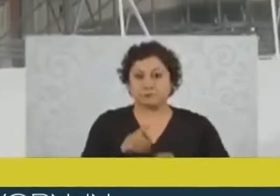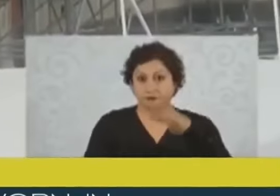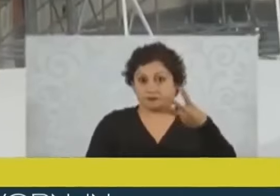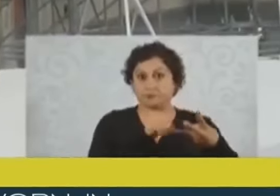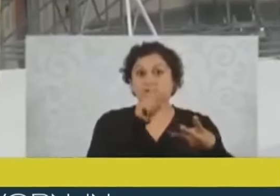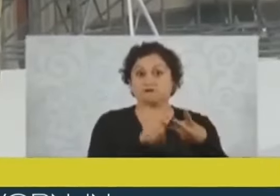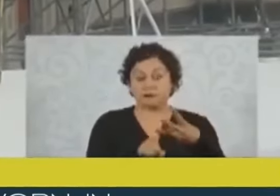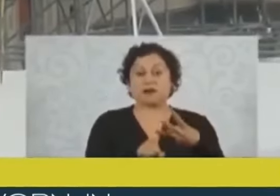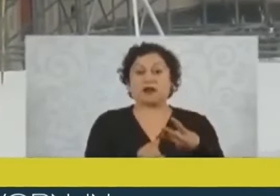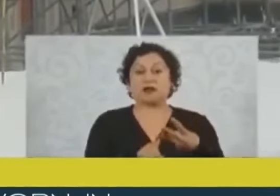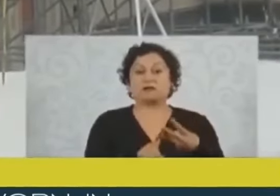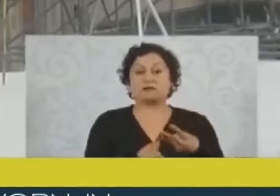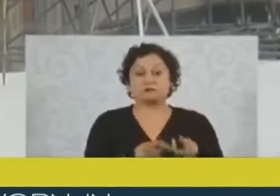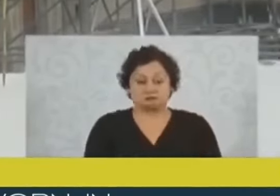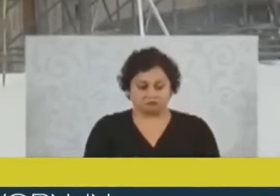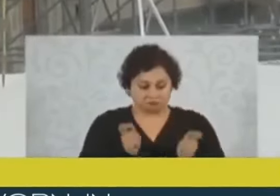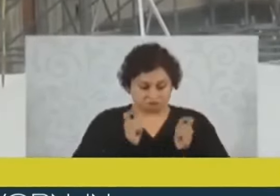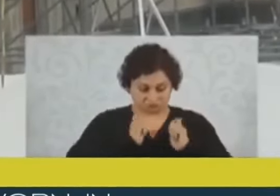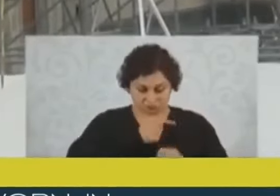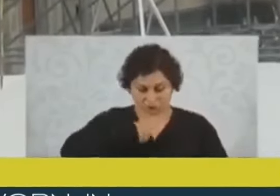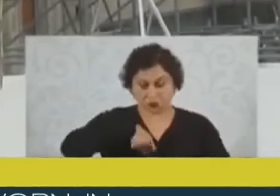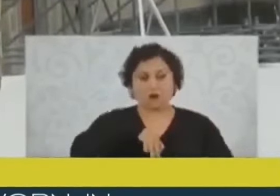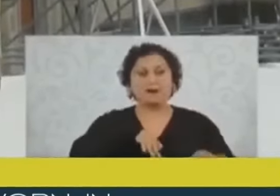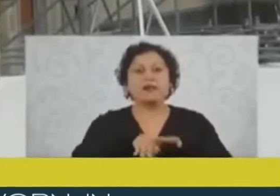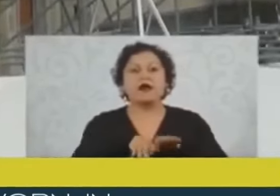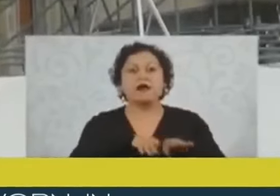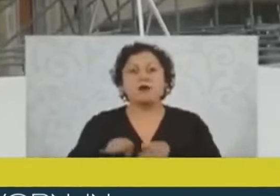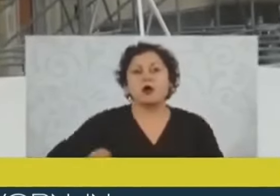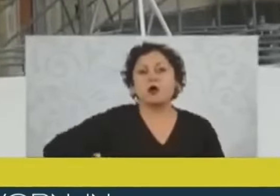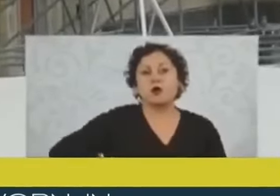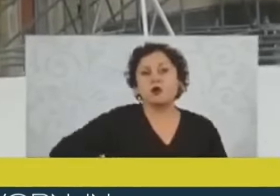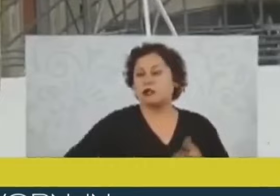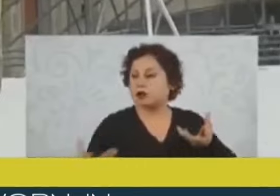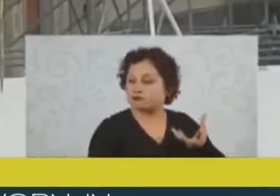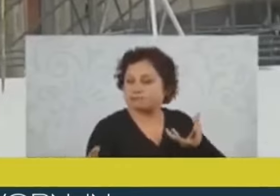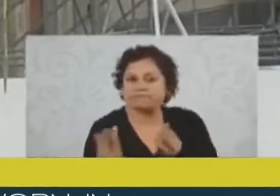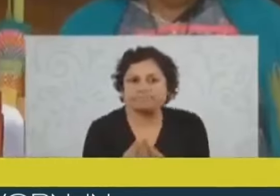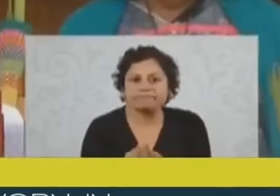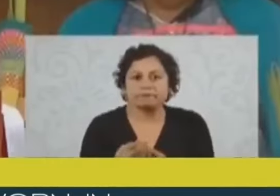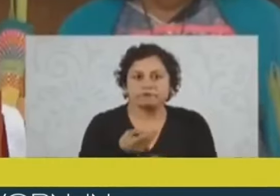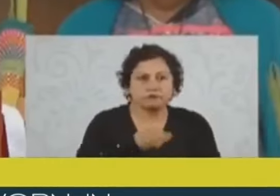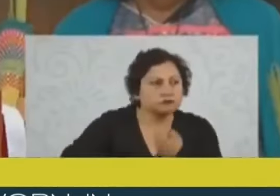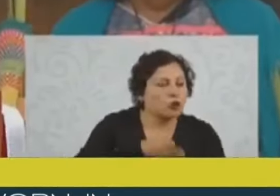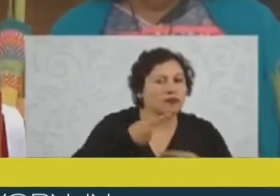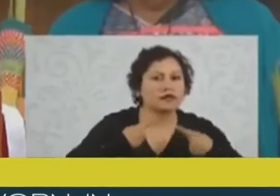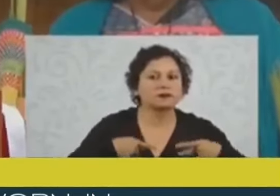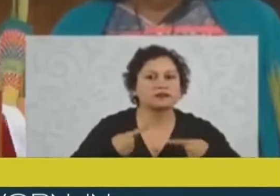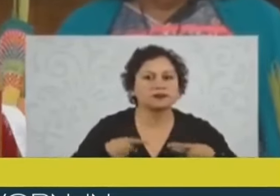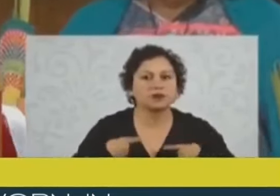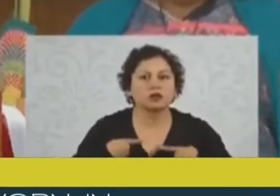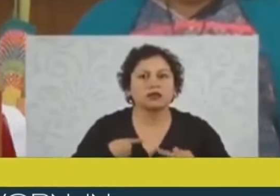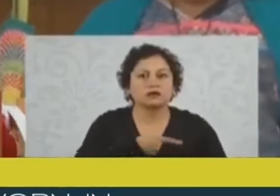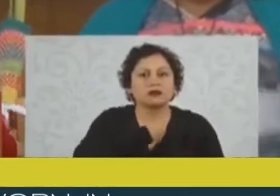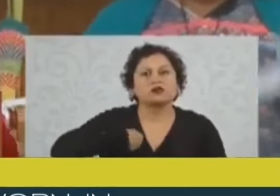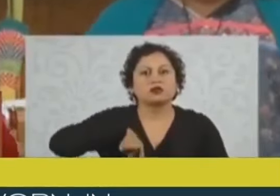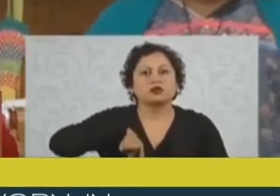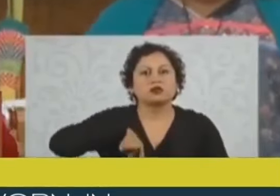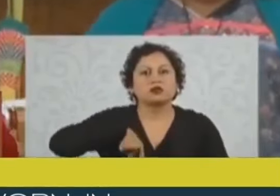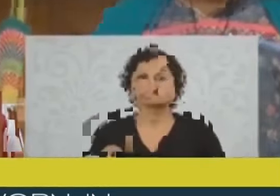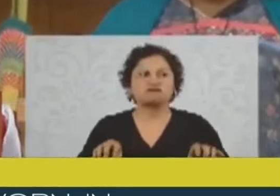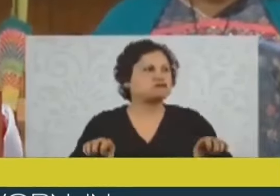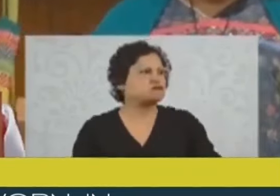Three, we will be a sensitive government close to the people of the